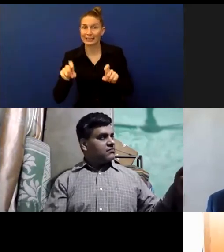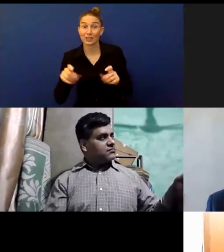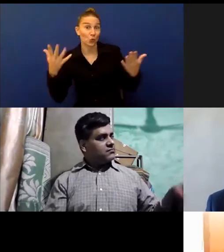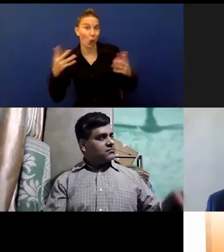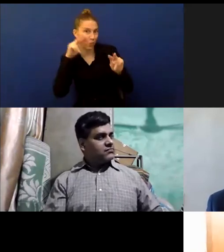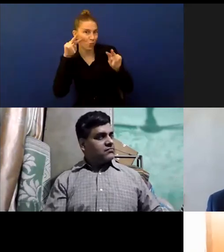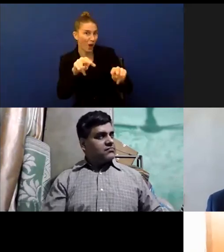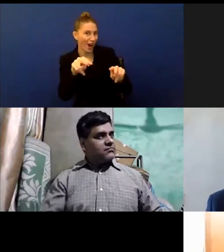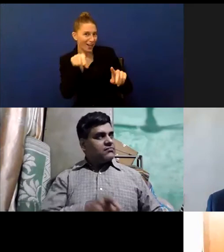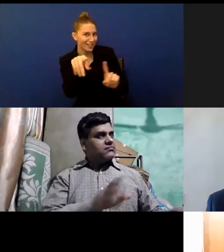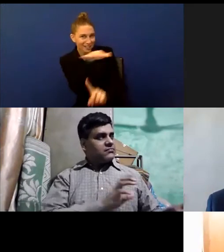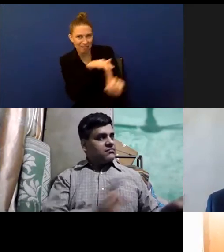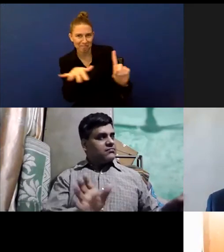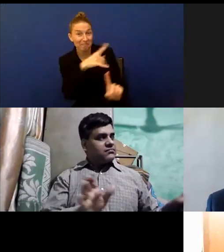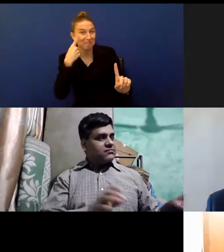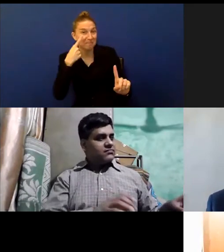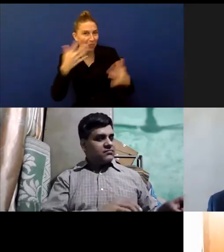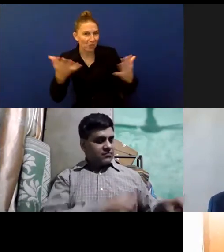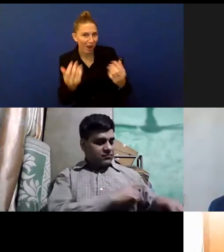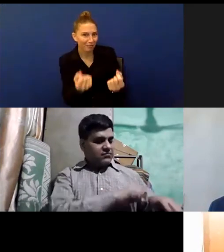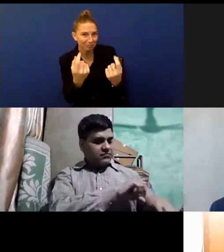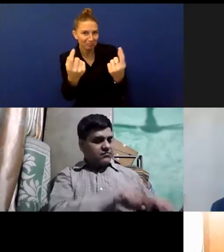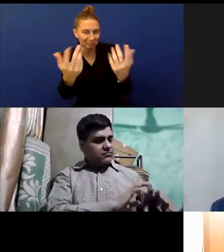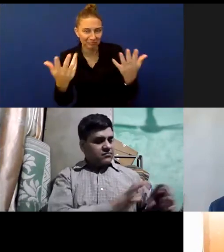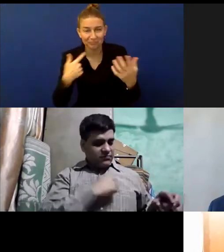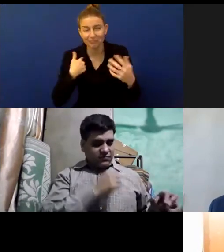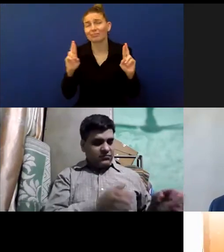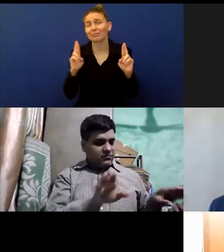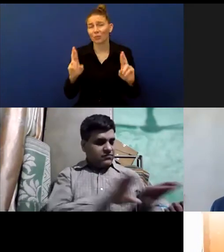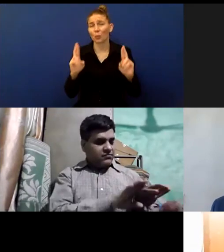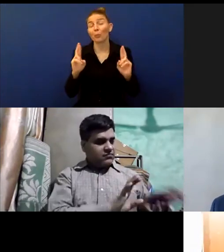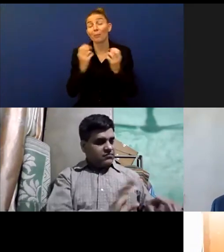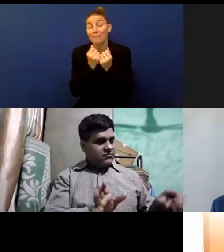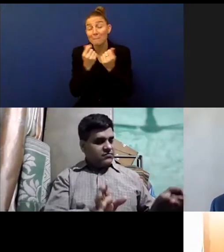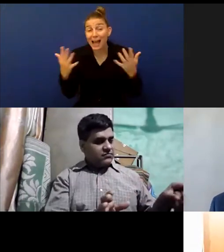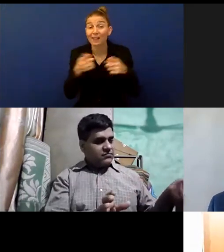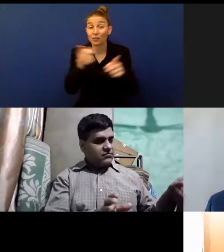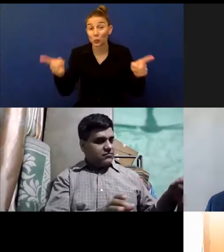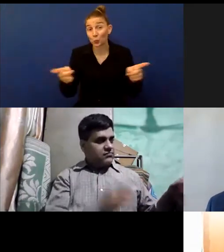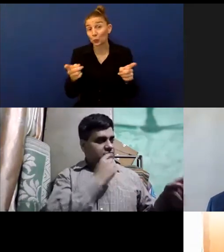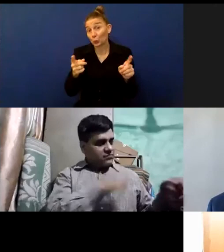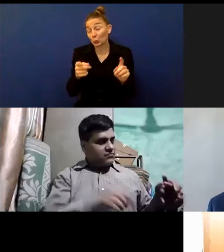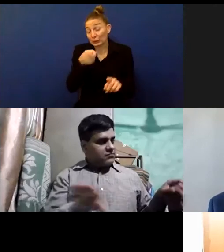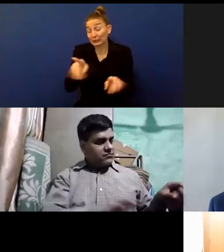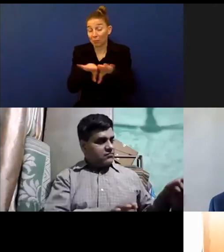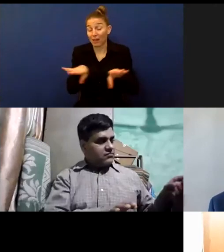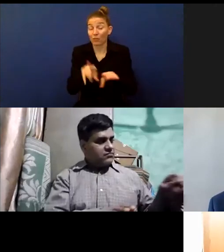more. And we really hope that many of you would find this platform super useful. Thank